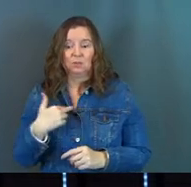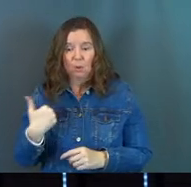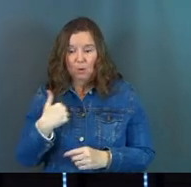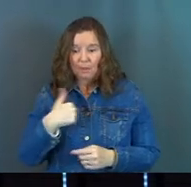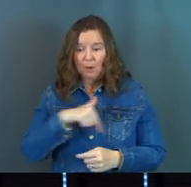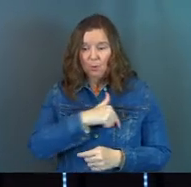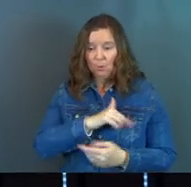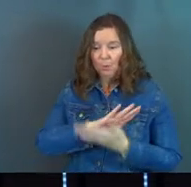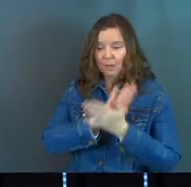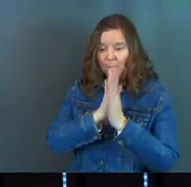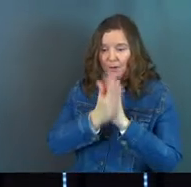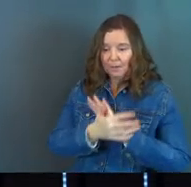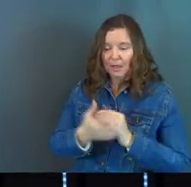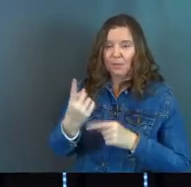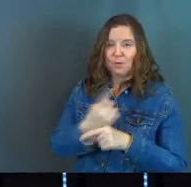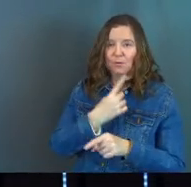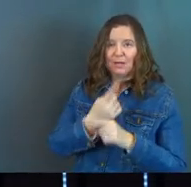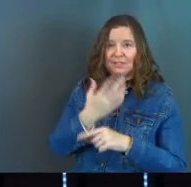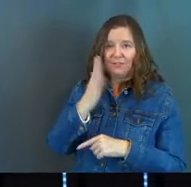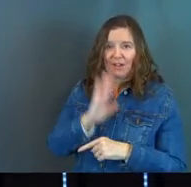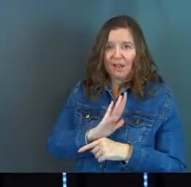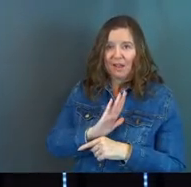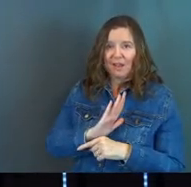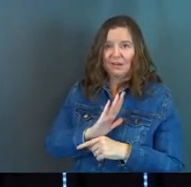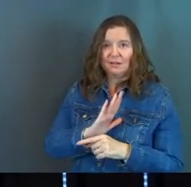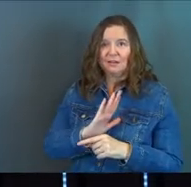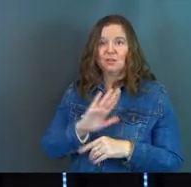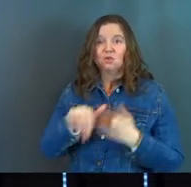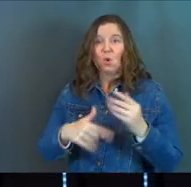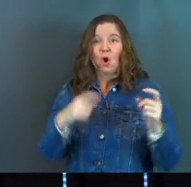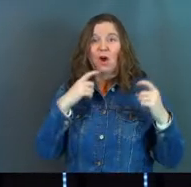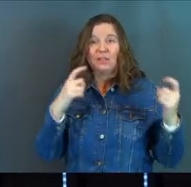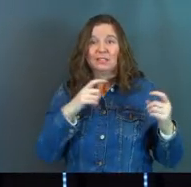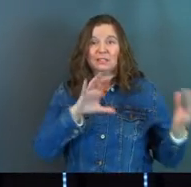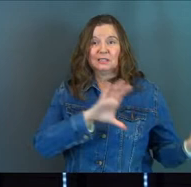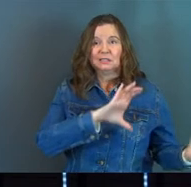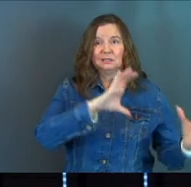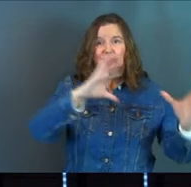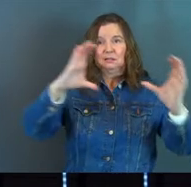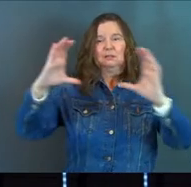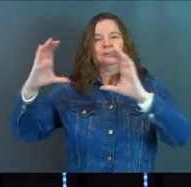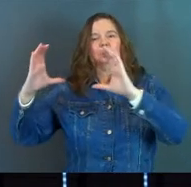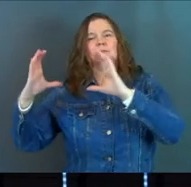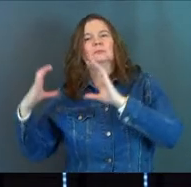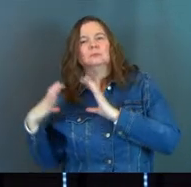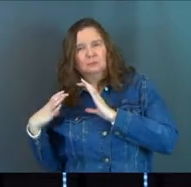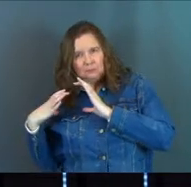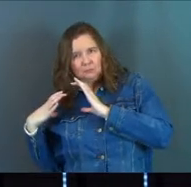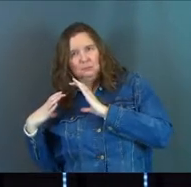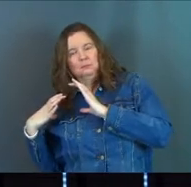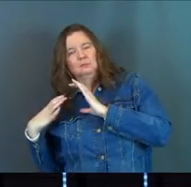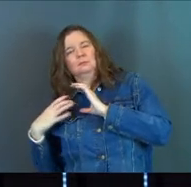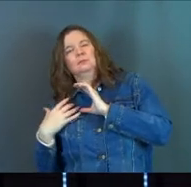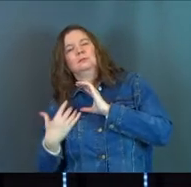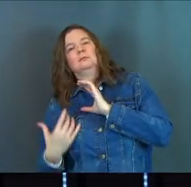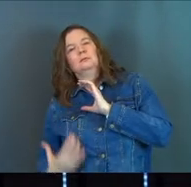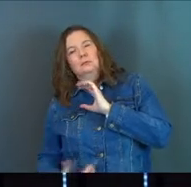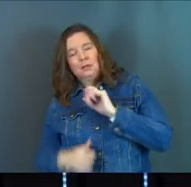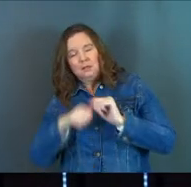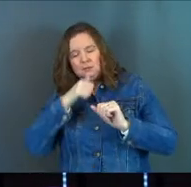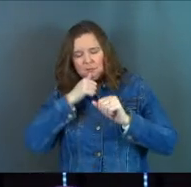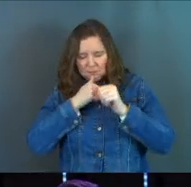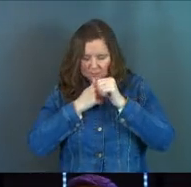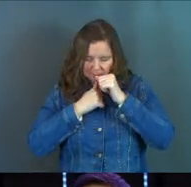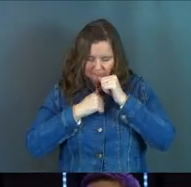might become the righteousness of God. It was placed on him. And as it was placed on him, and as he suffered